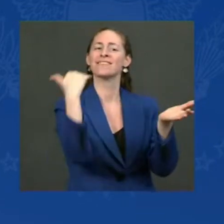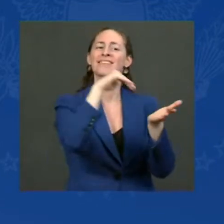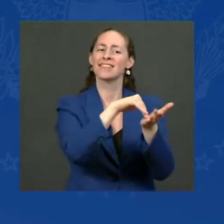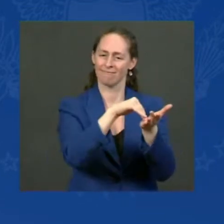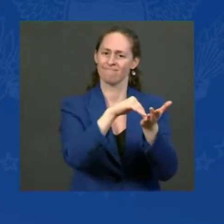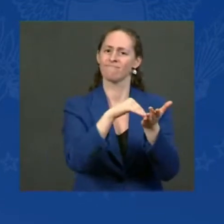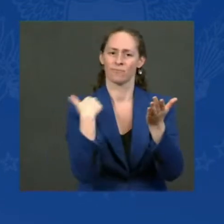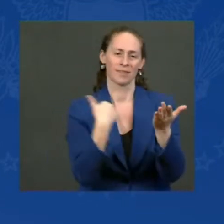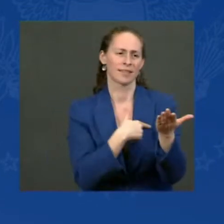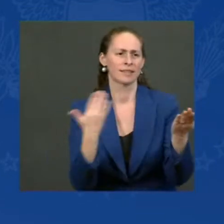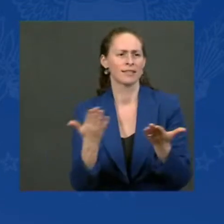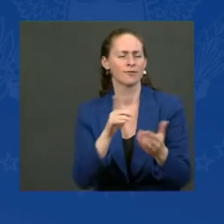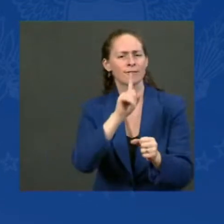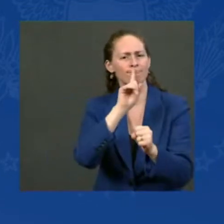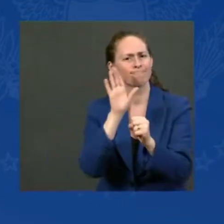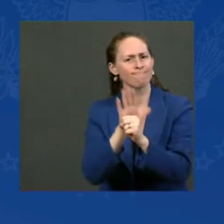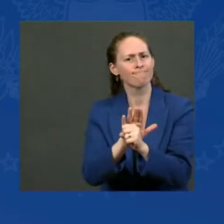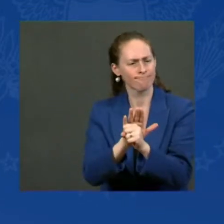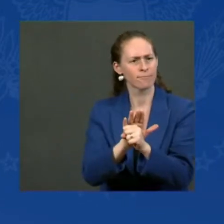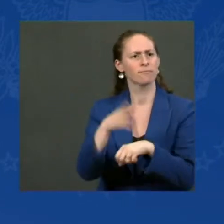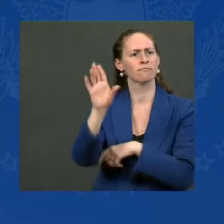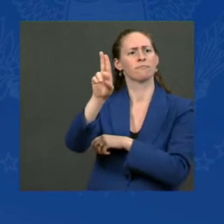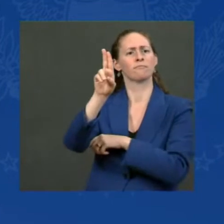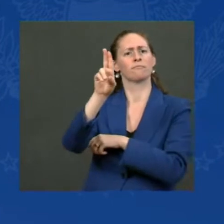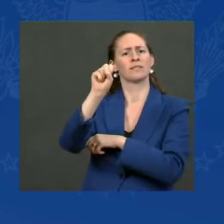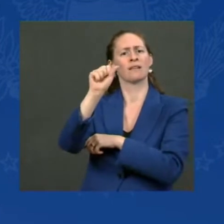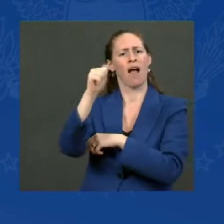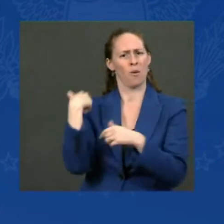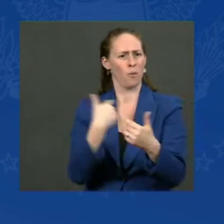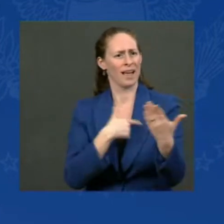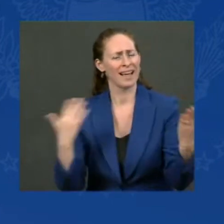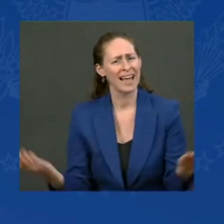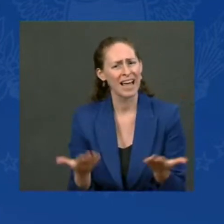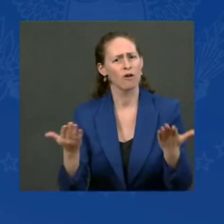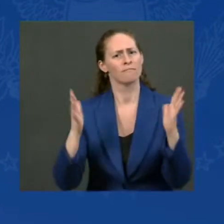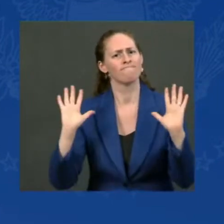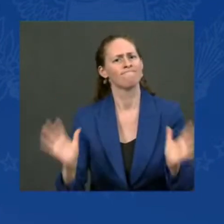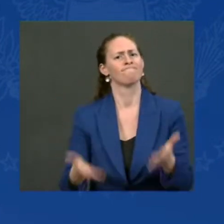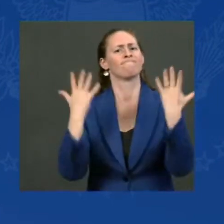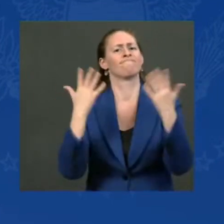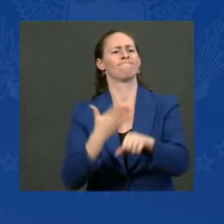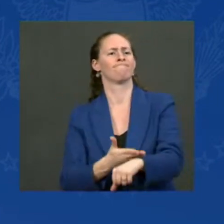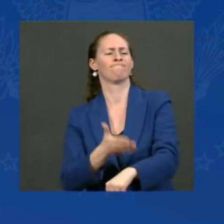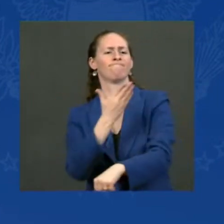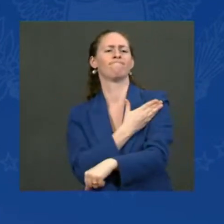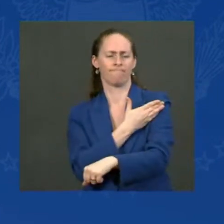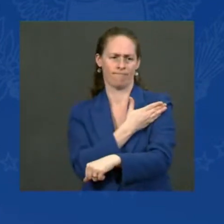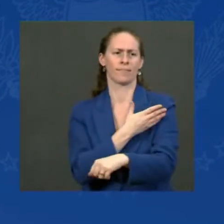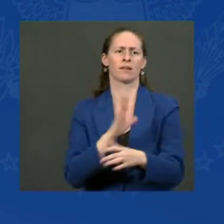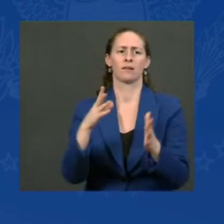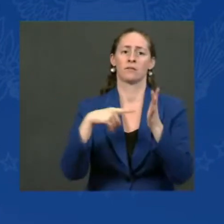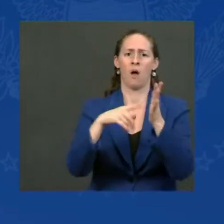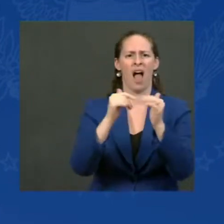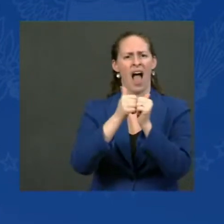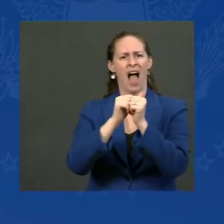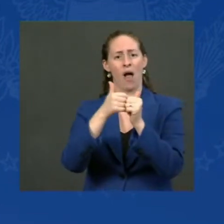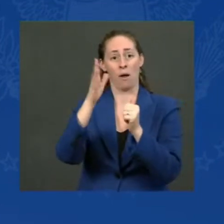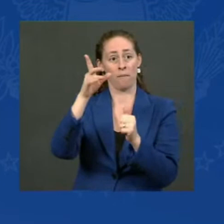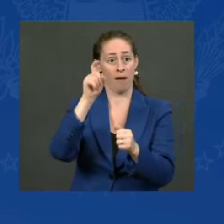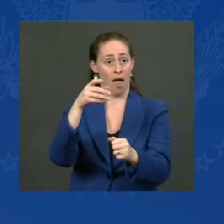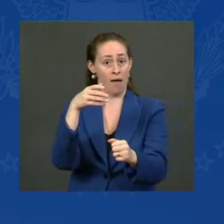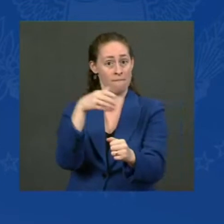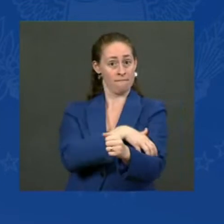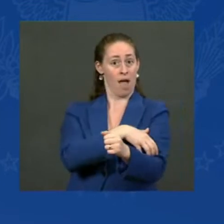United States seeks to rally the world to action, we will lead not just with the example of our power, but, God willing, with the power of our